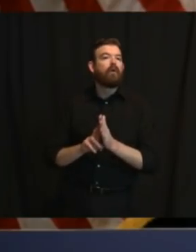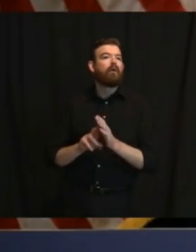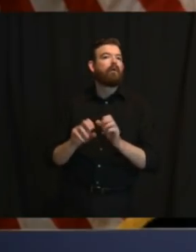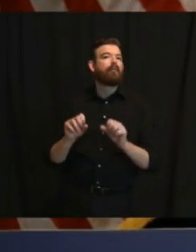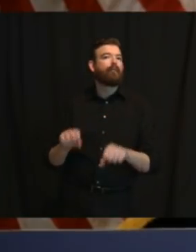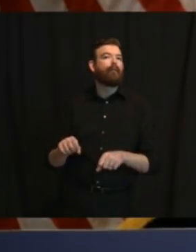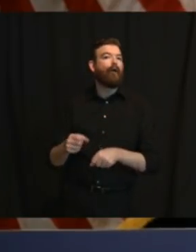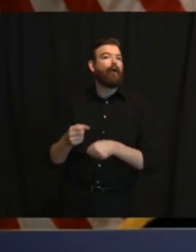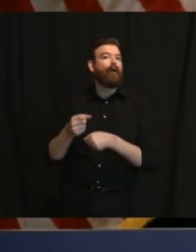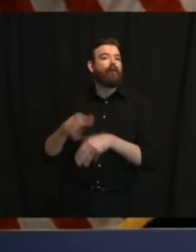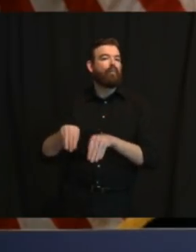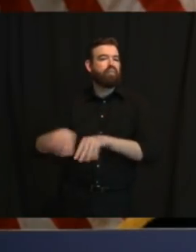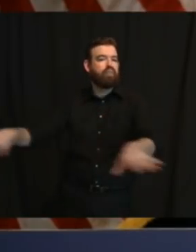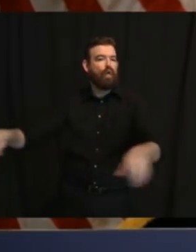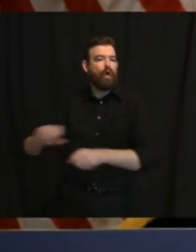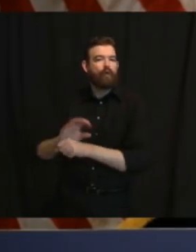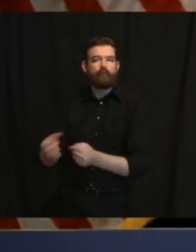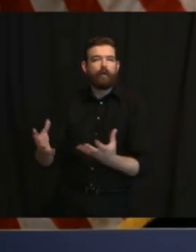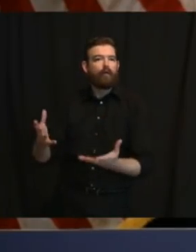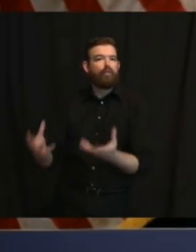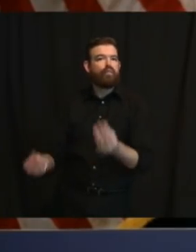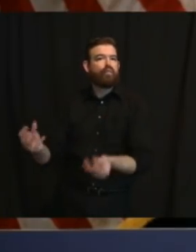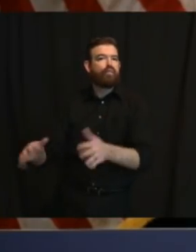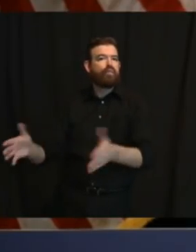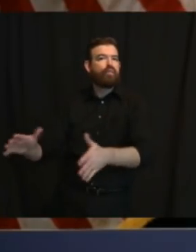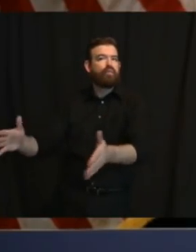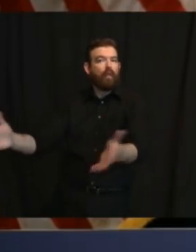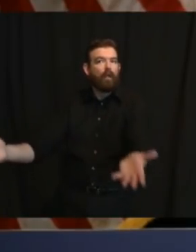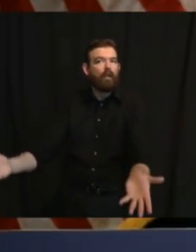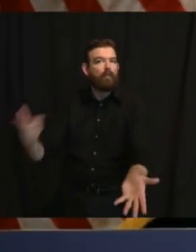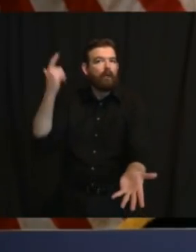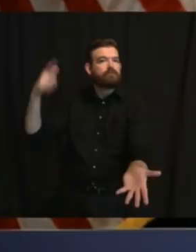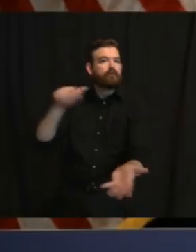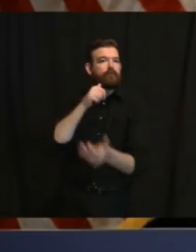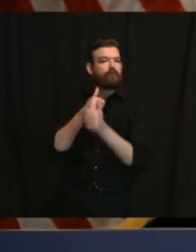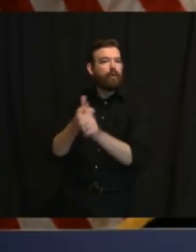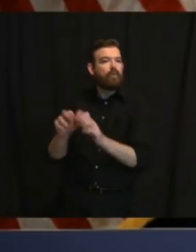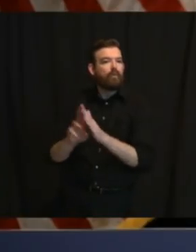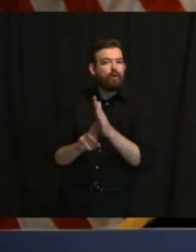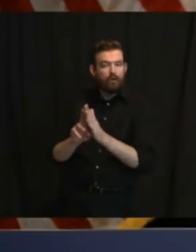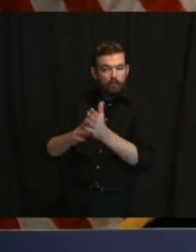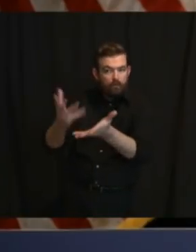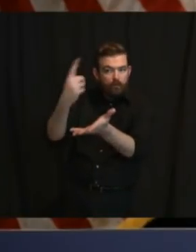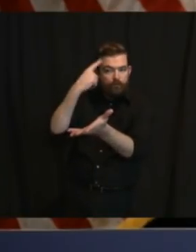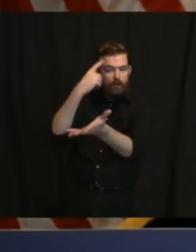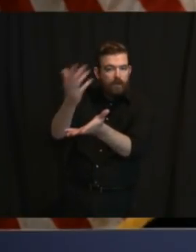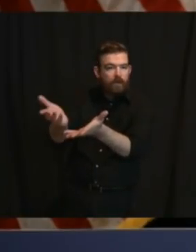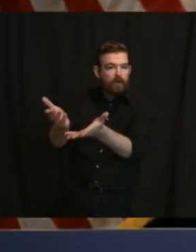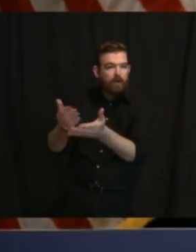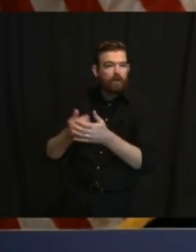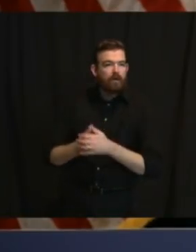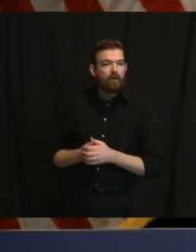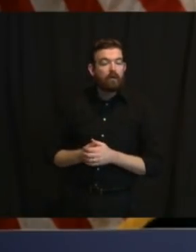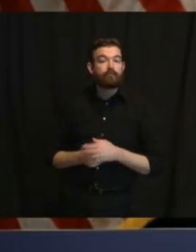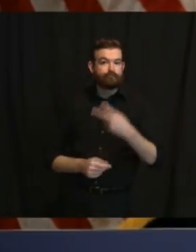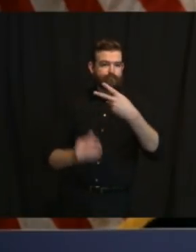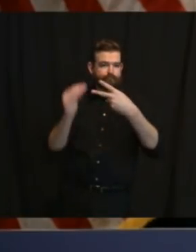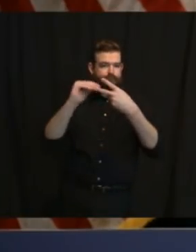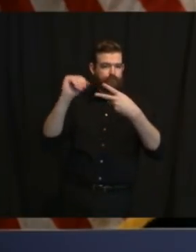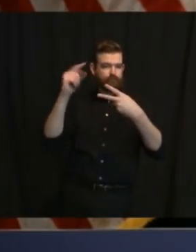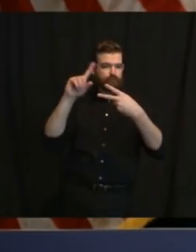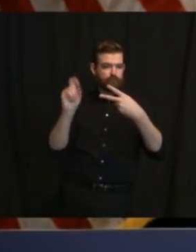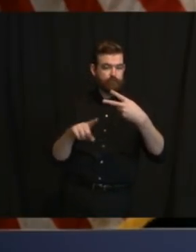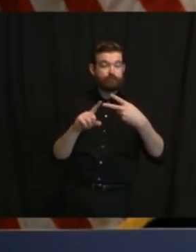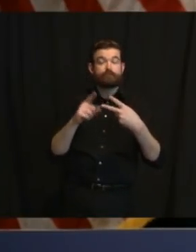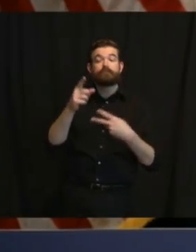findings? And do you believe Attorney General Grewal should open an investigation into the closing of the George Washington Bridge as a violation of a state